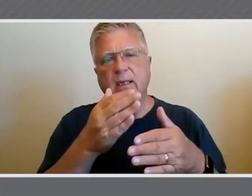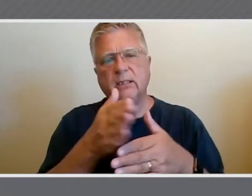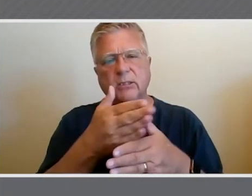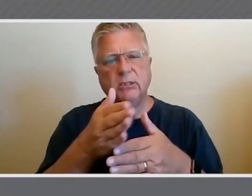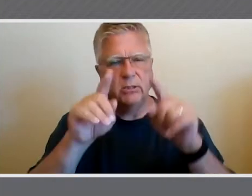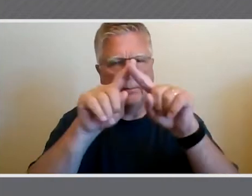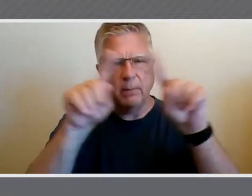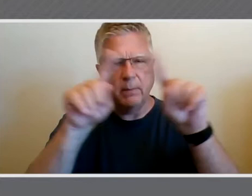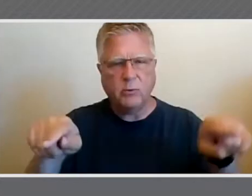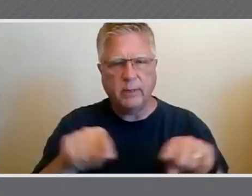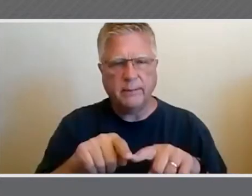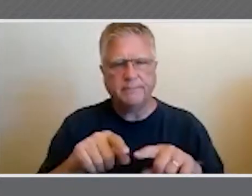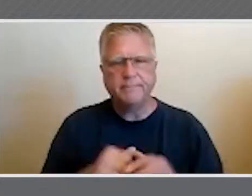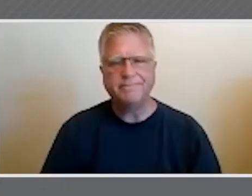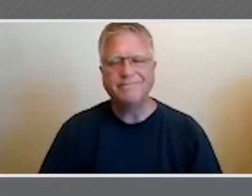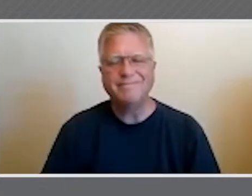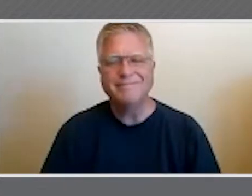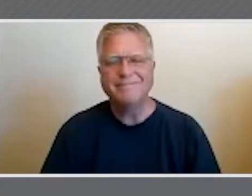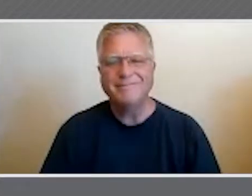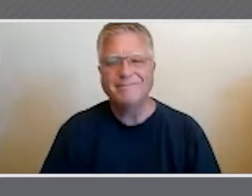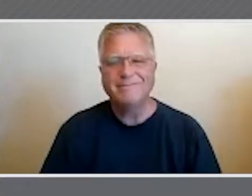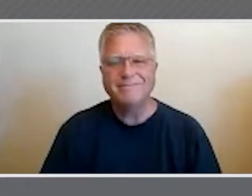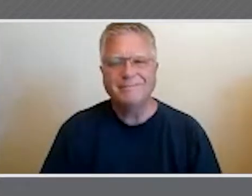Let's see if we can get this going.